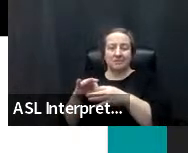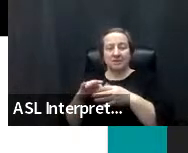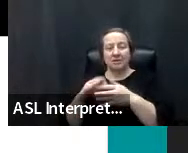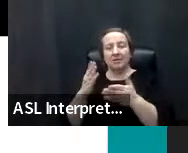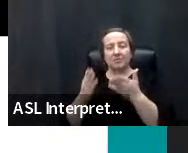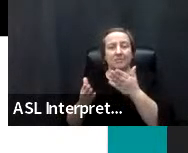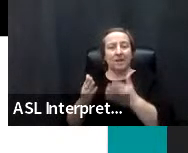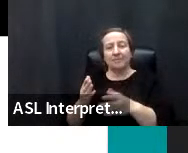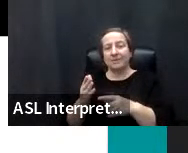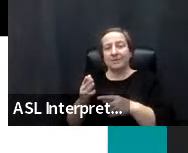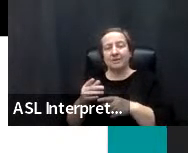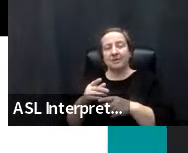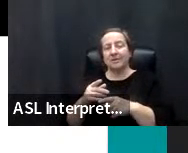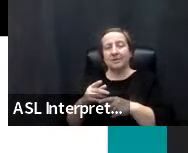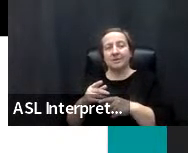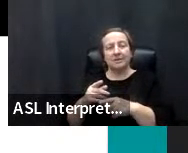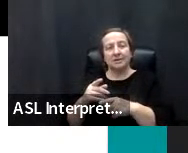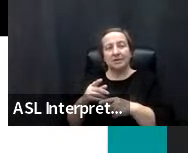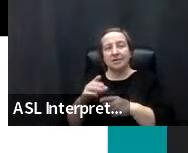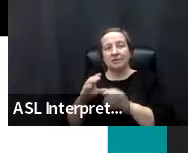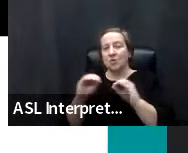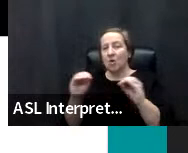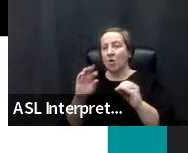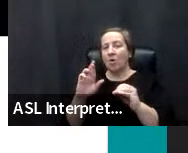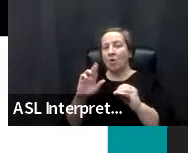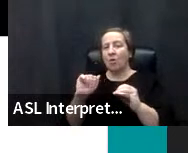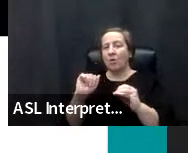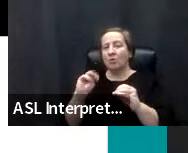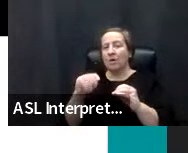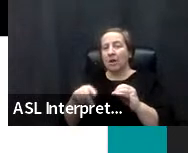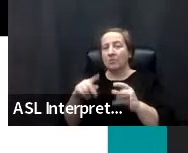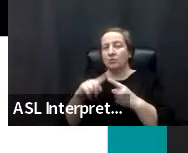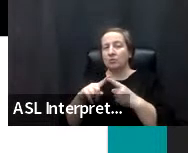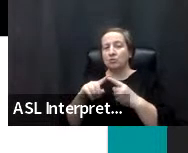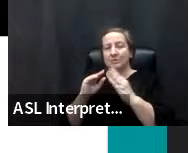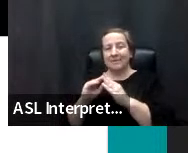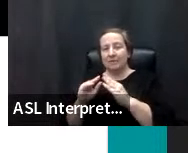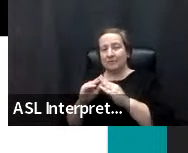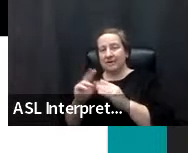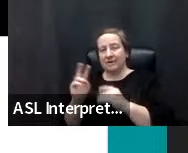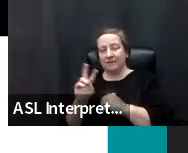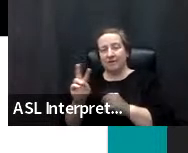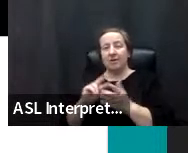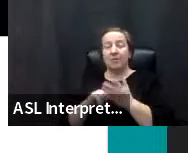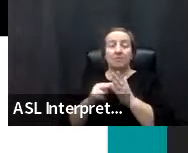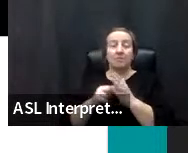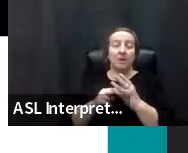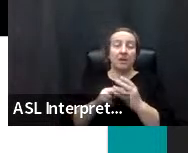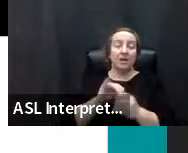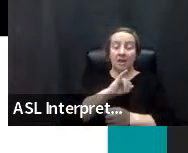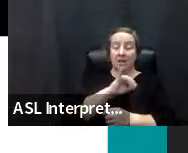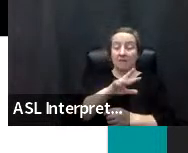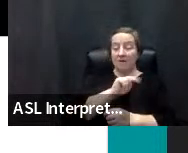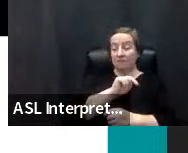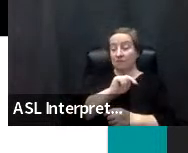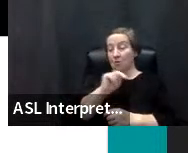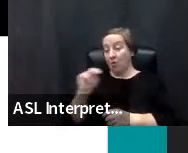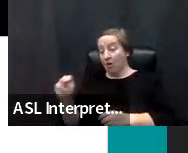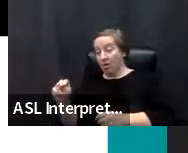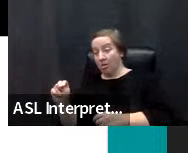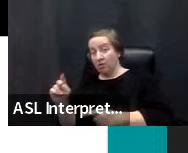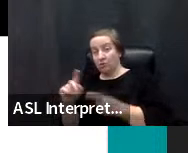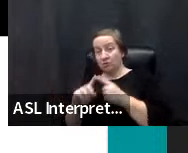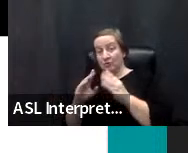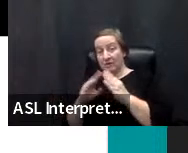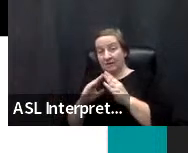not include the ramps to downtown Vancouver. So northbound to downtown Vancouver,